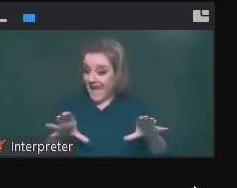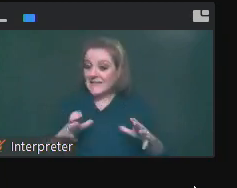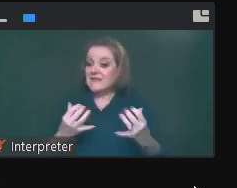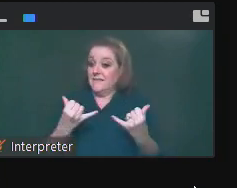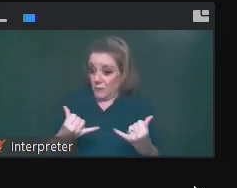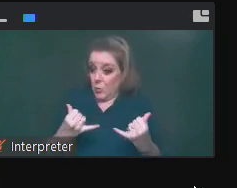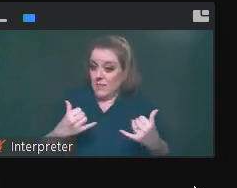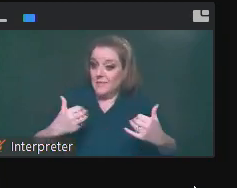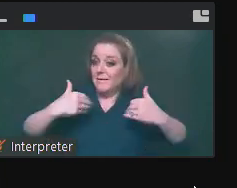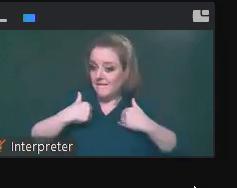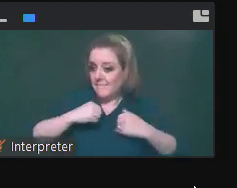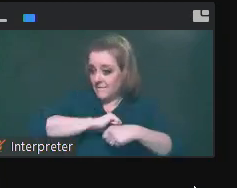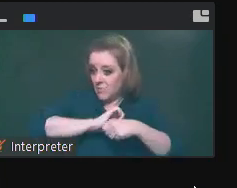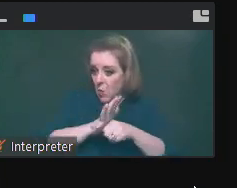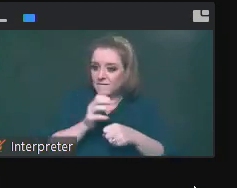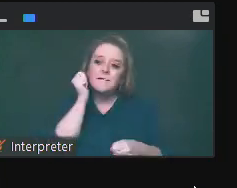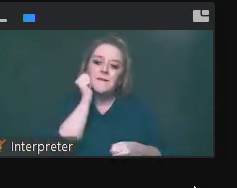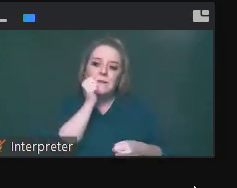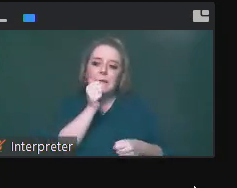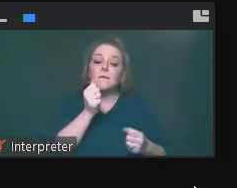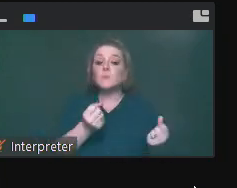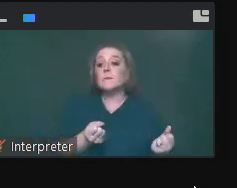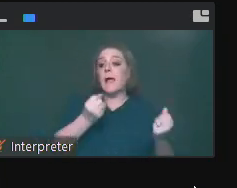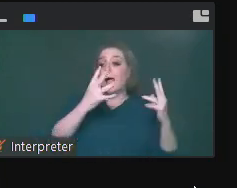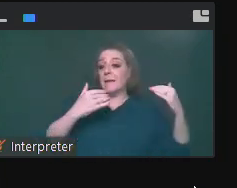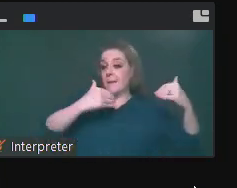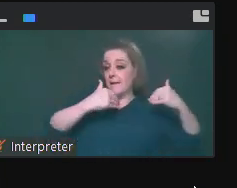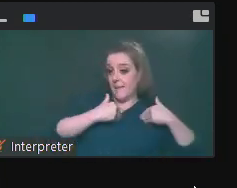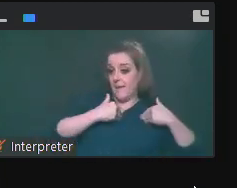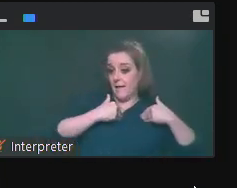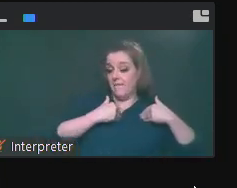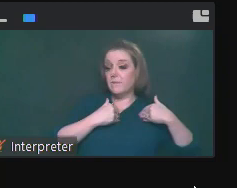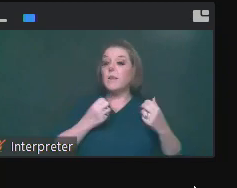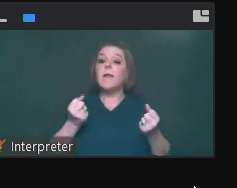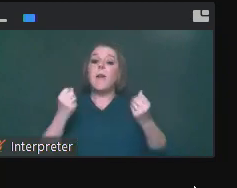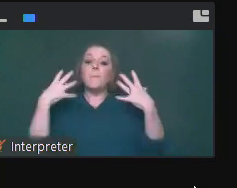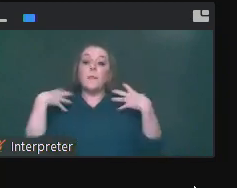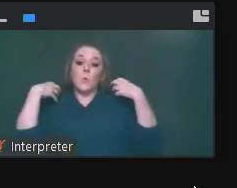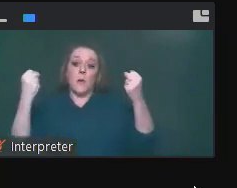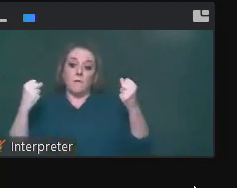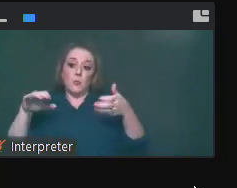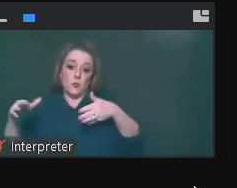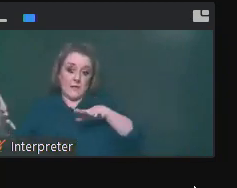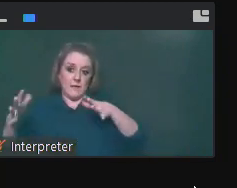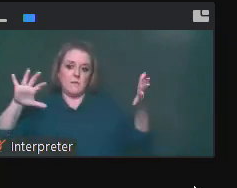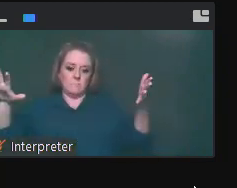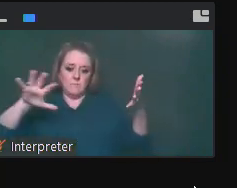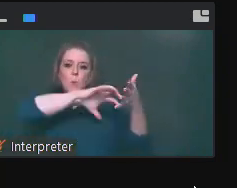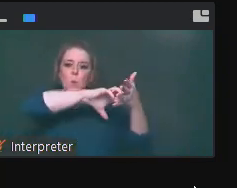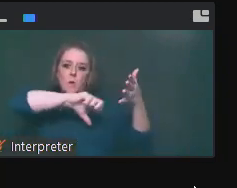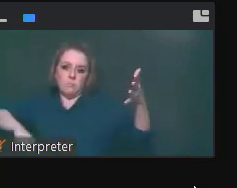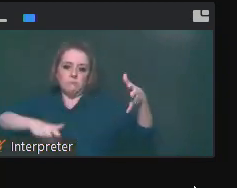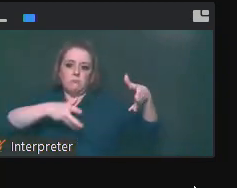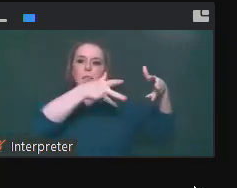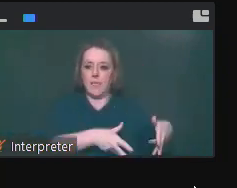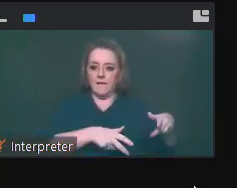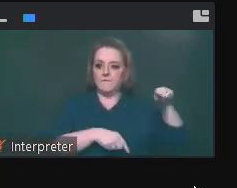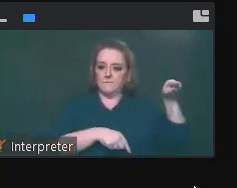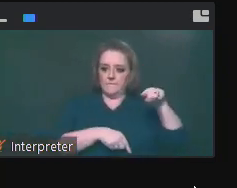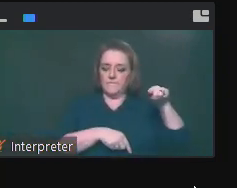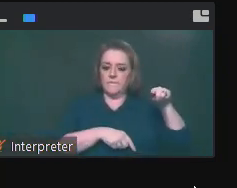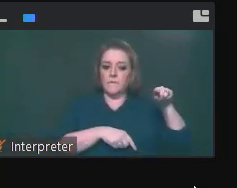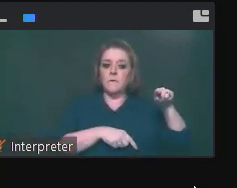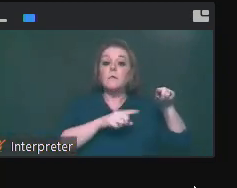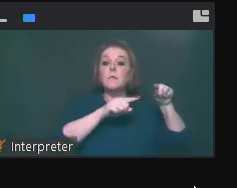total cases less recovered and deceased. This is the trend line here